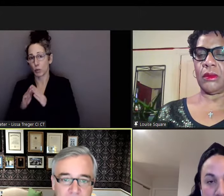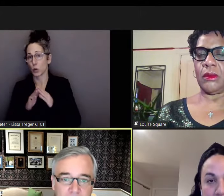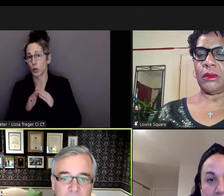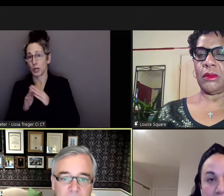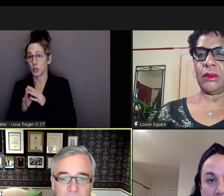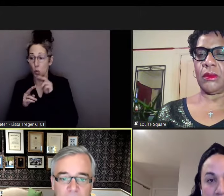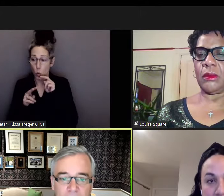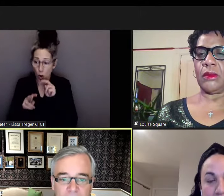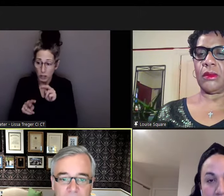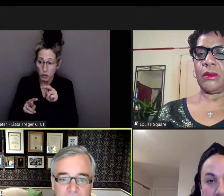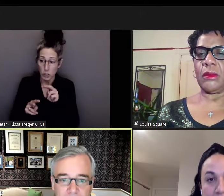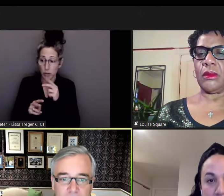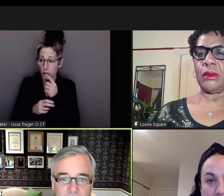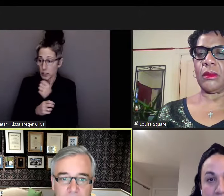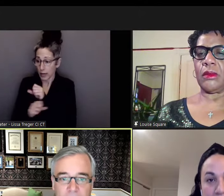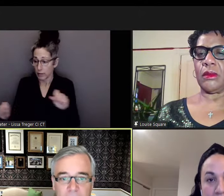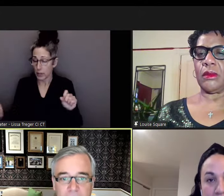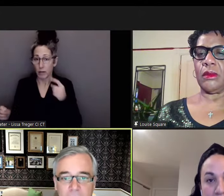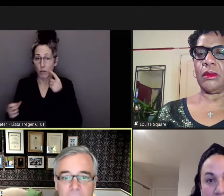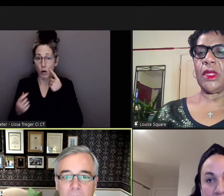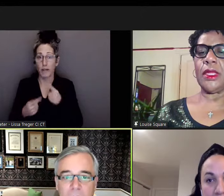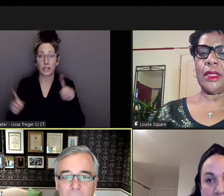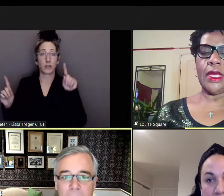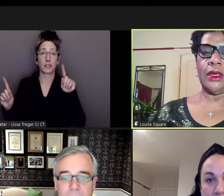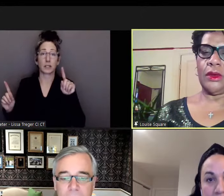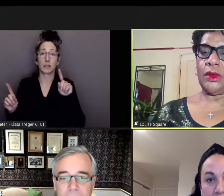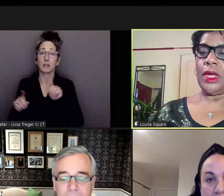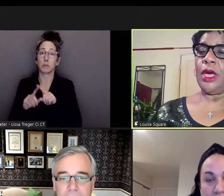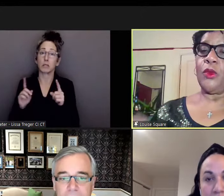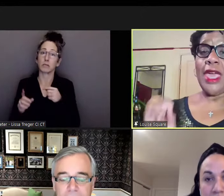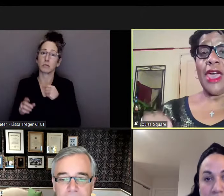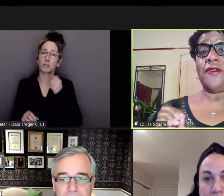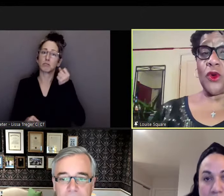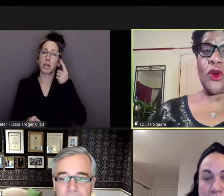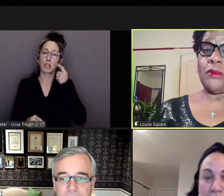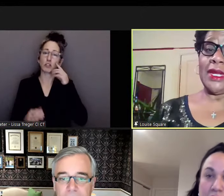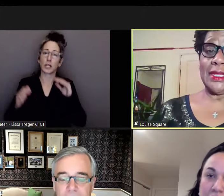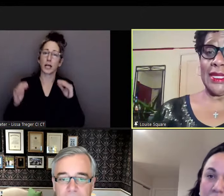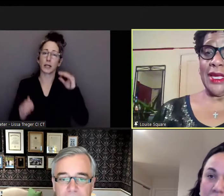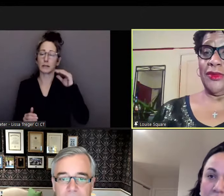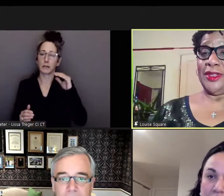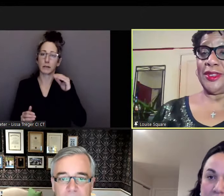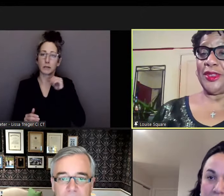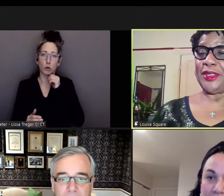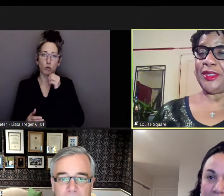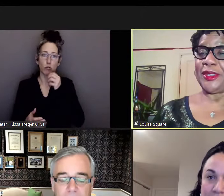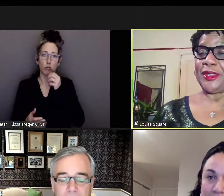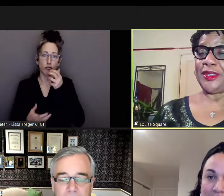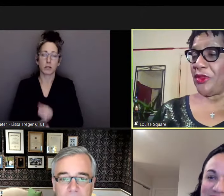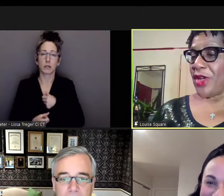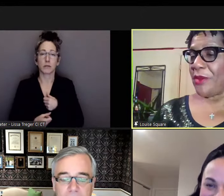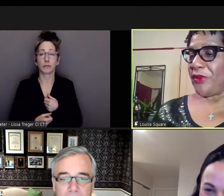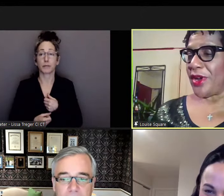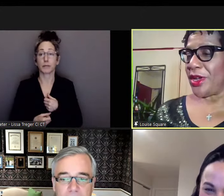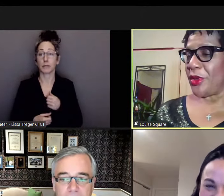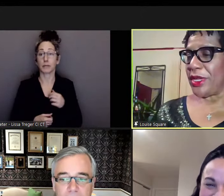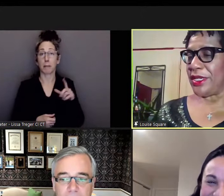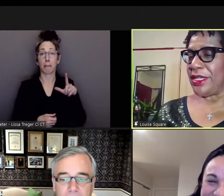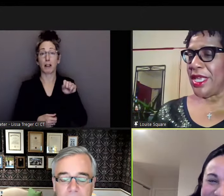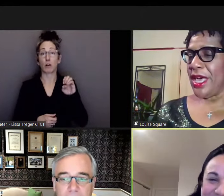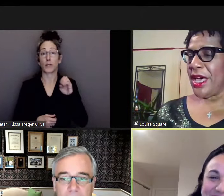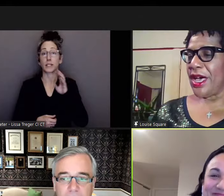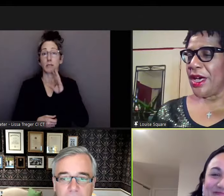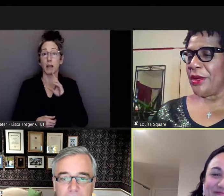for safety and for the effectiveness in your populations. Thank you. Thank you. We have 4 minutes left, so this is going to be a rapid